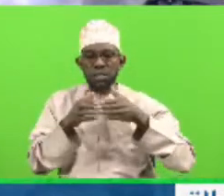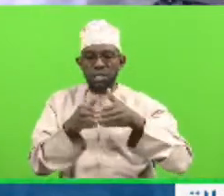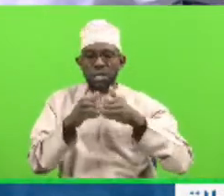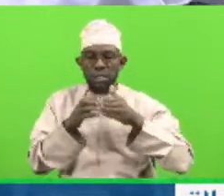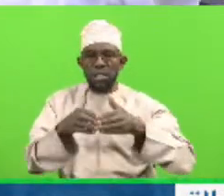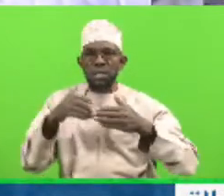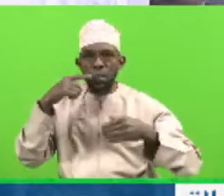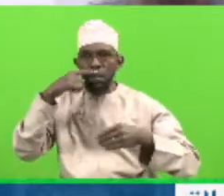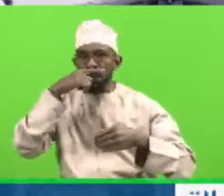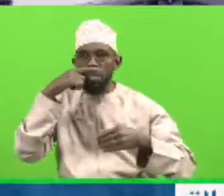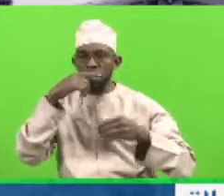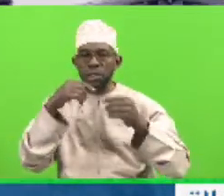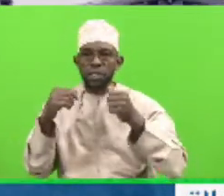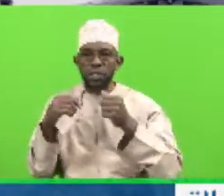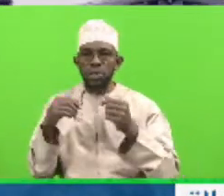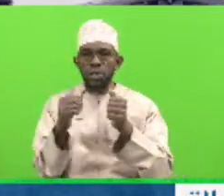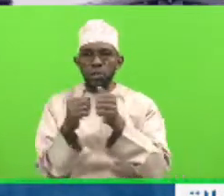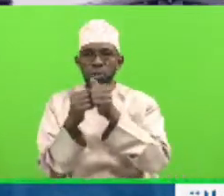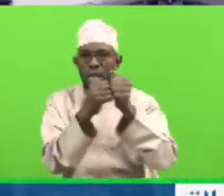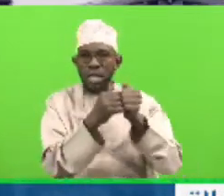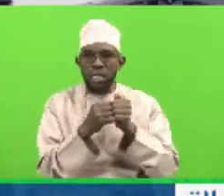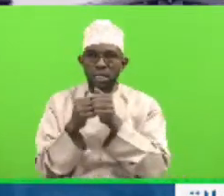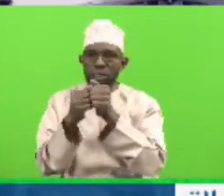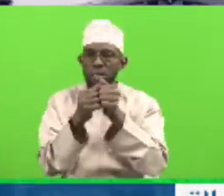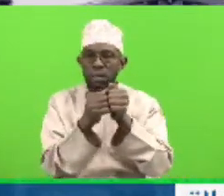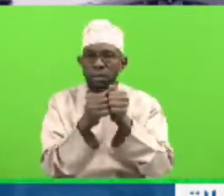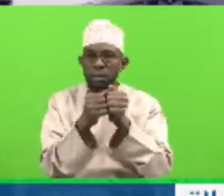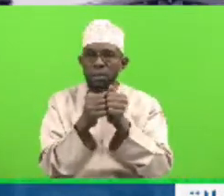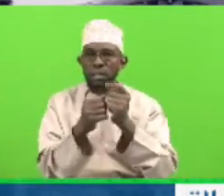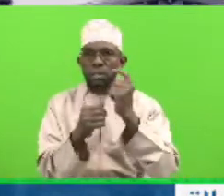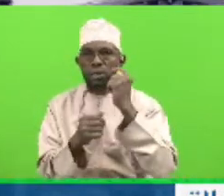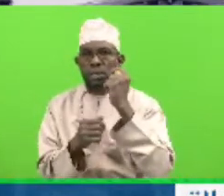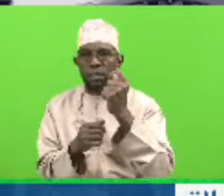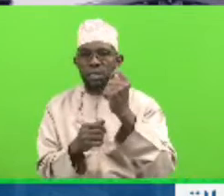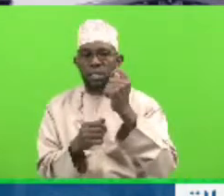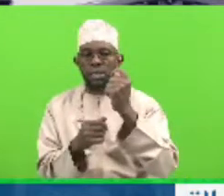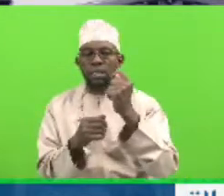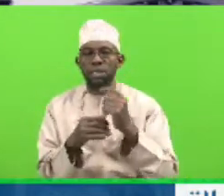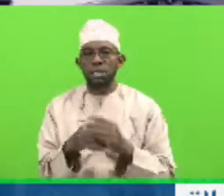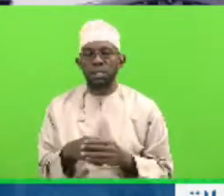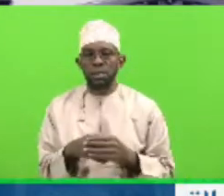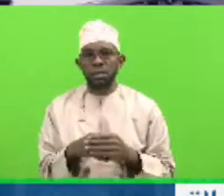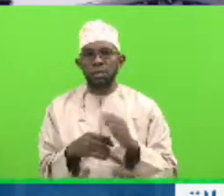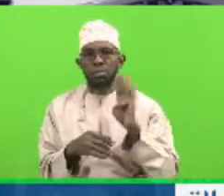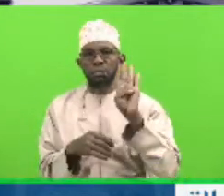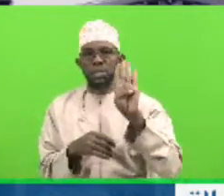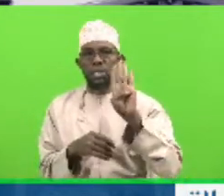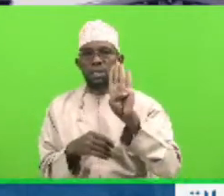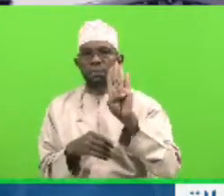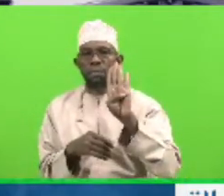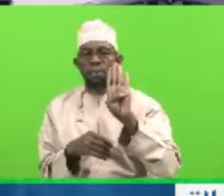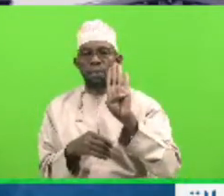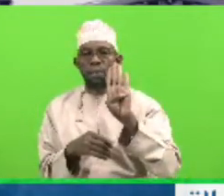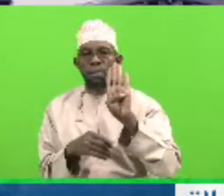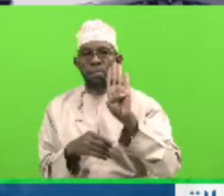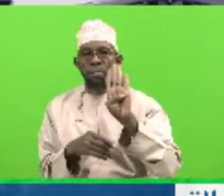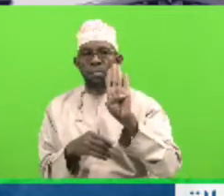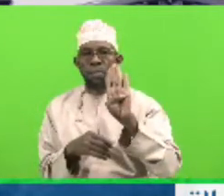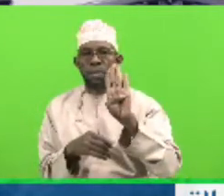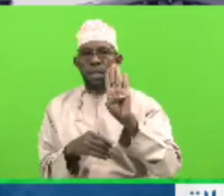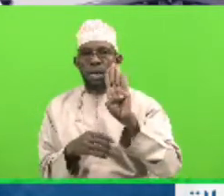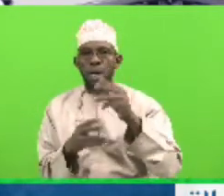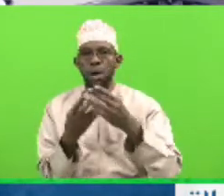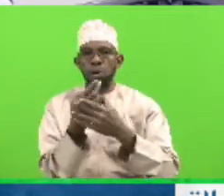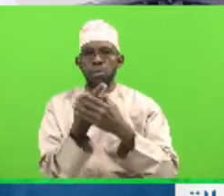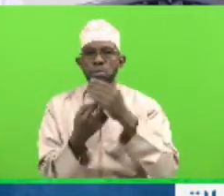And then we have the T. Or before that, we have the B, which stands for